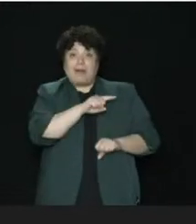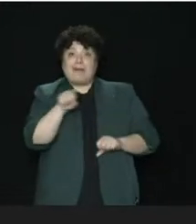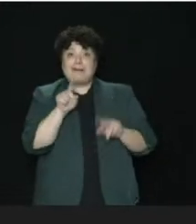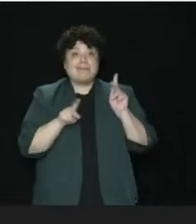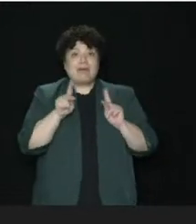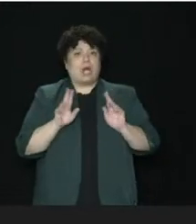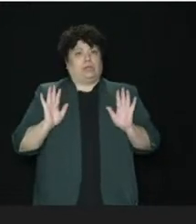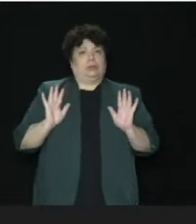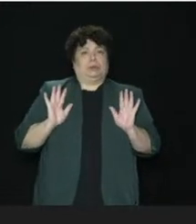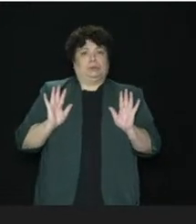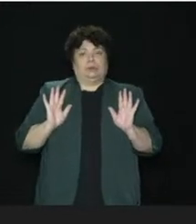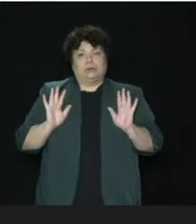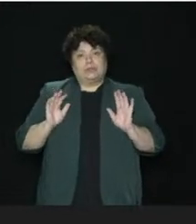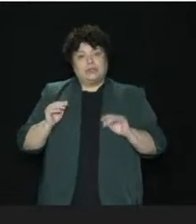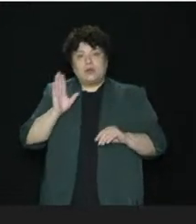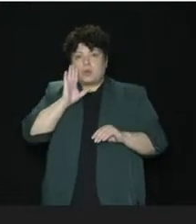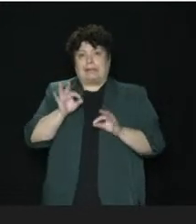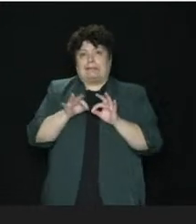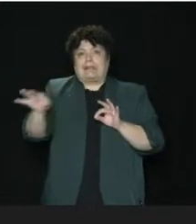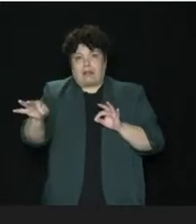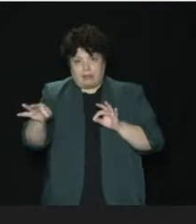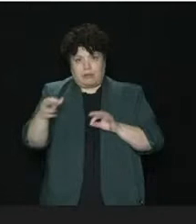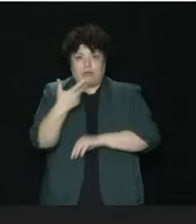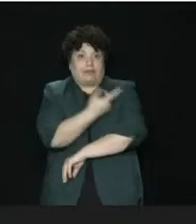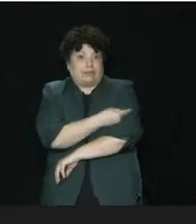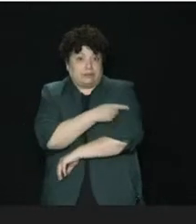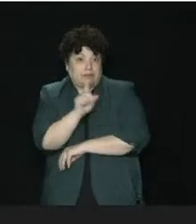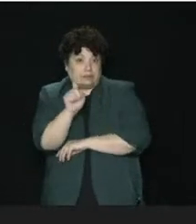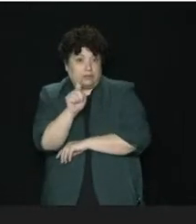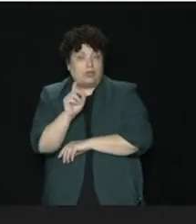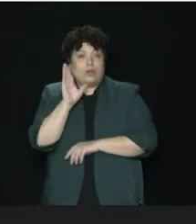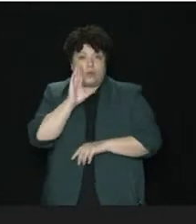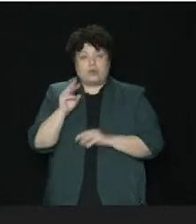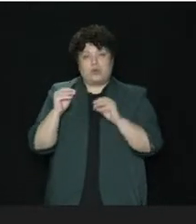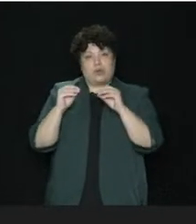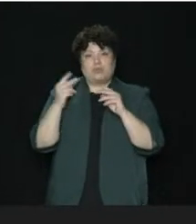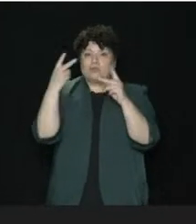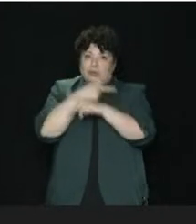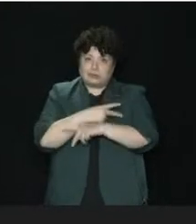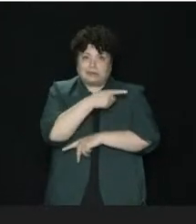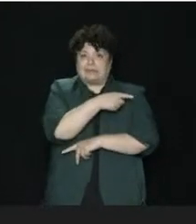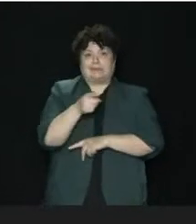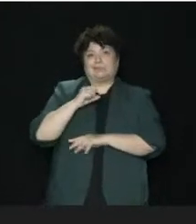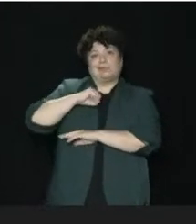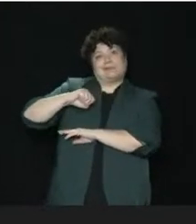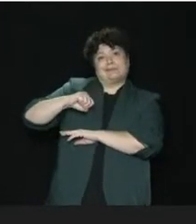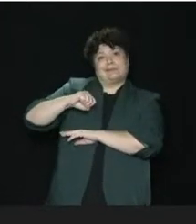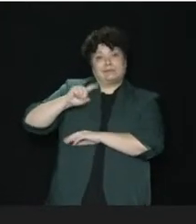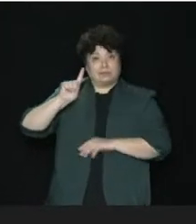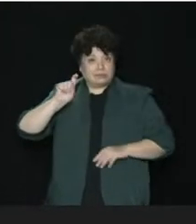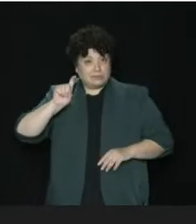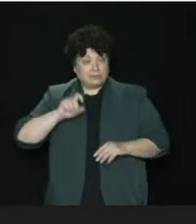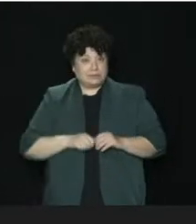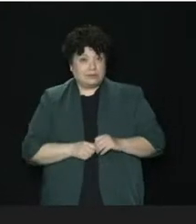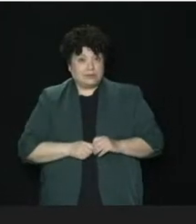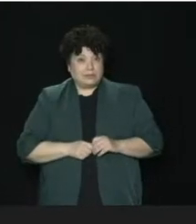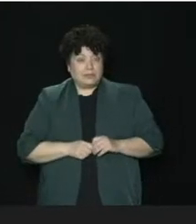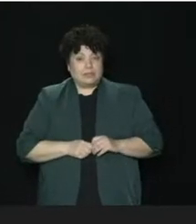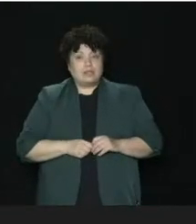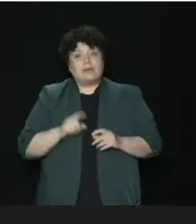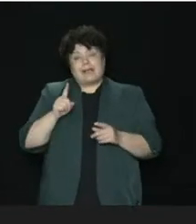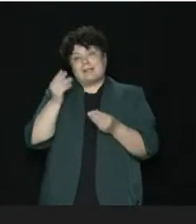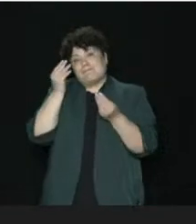rollout and further muddle the waters and create more vaccine hesitancy. I think first and foremost,